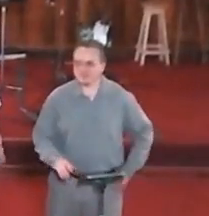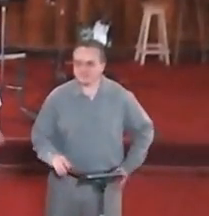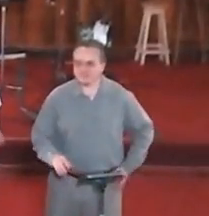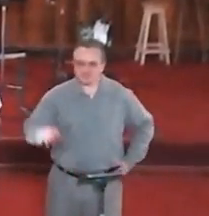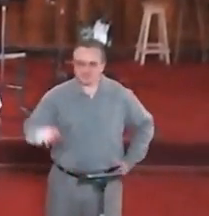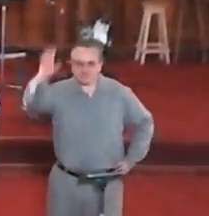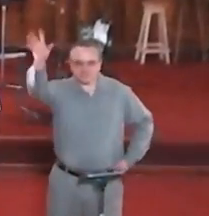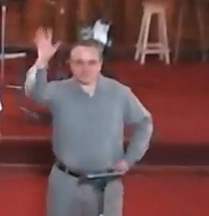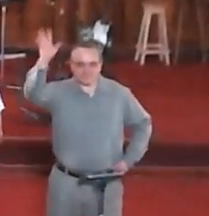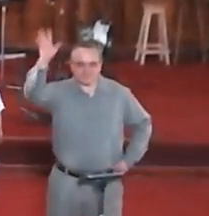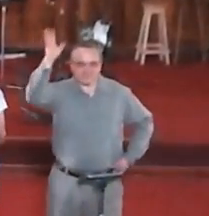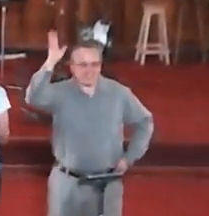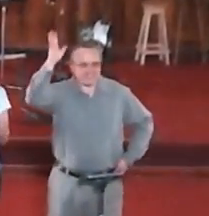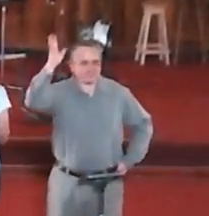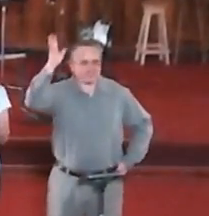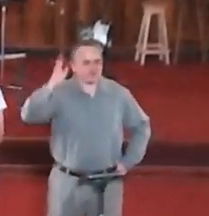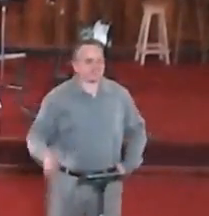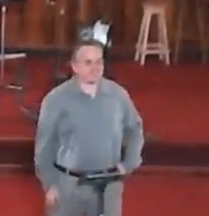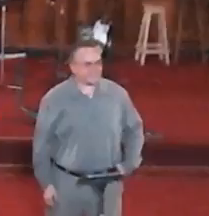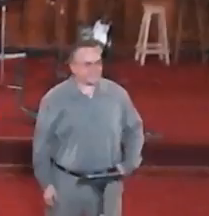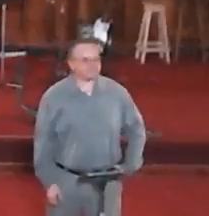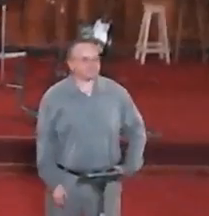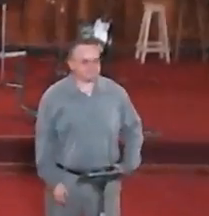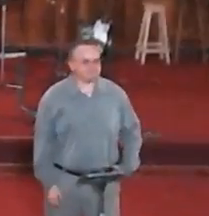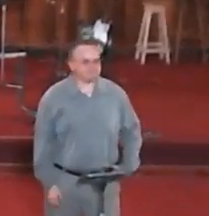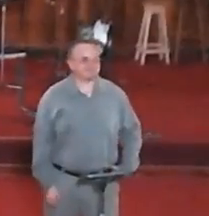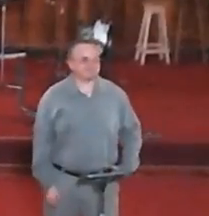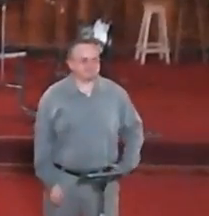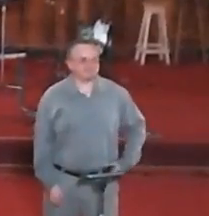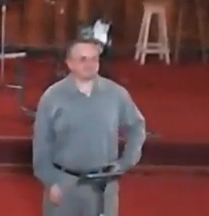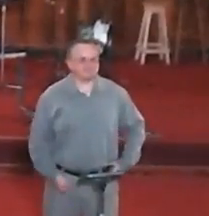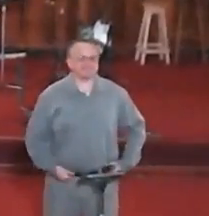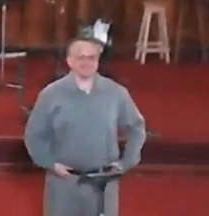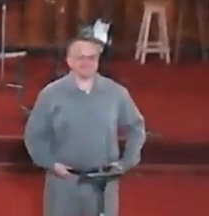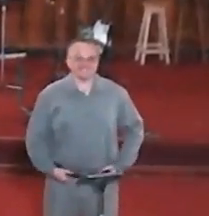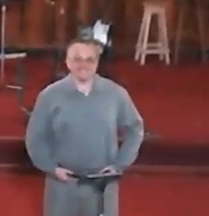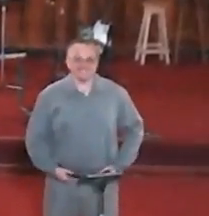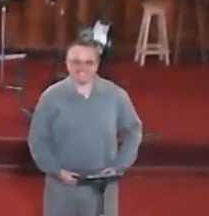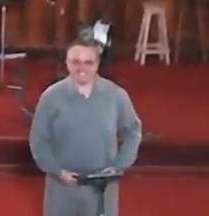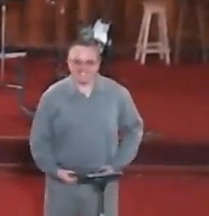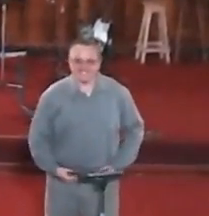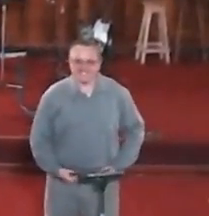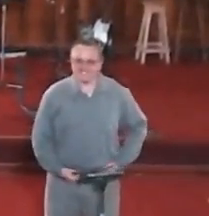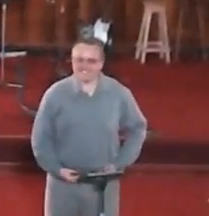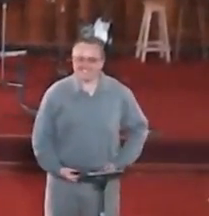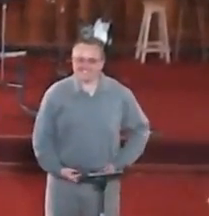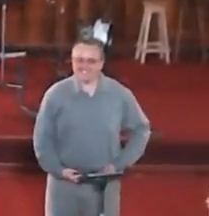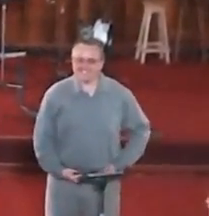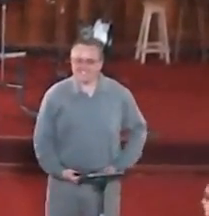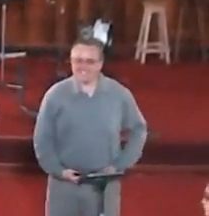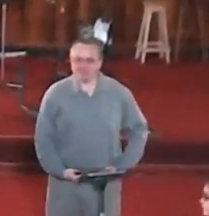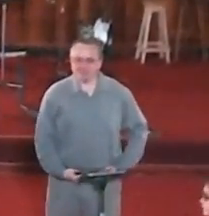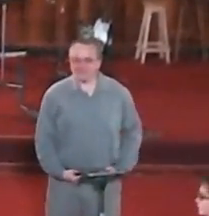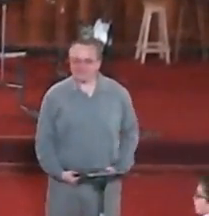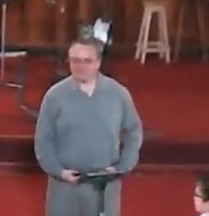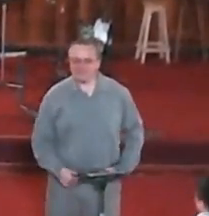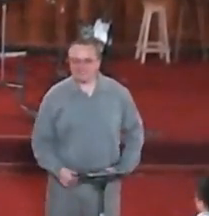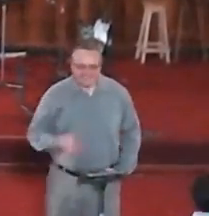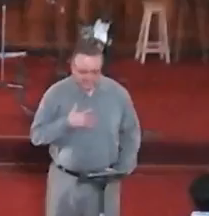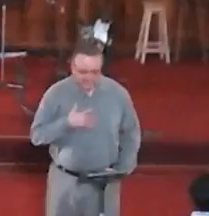el poder del Espíritu Santo al leer esto en voz alta? Do you feel the power of the Holy Spirit as you read these words aloud?